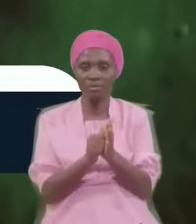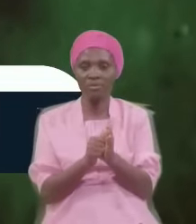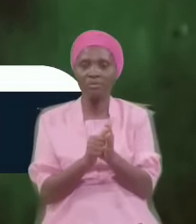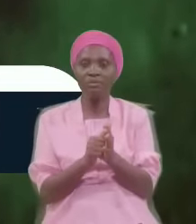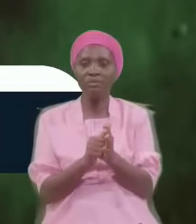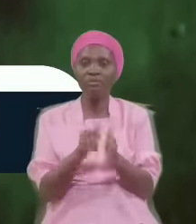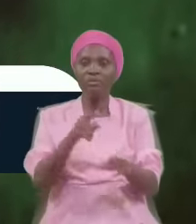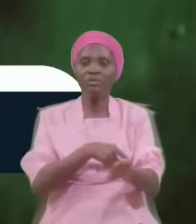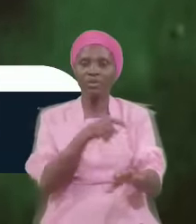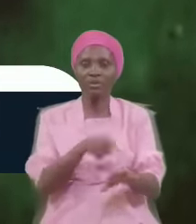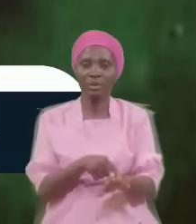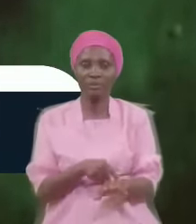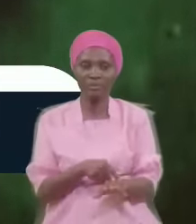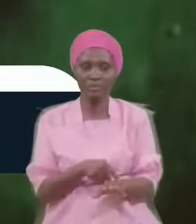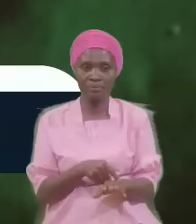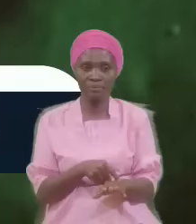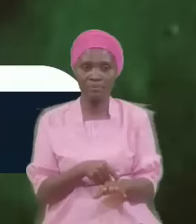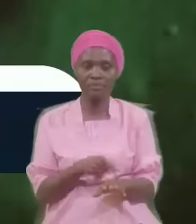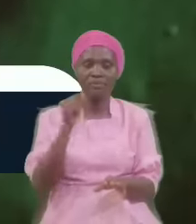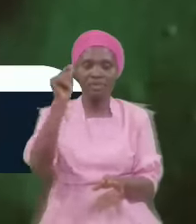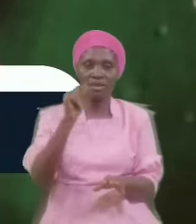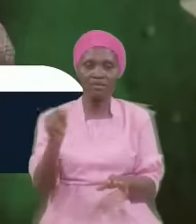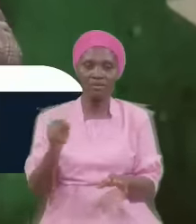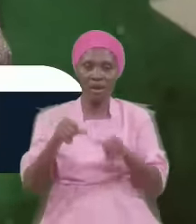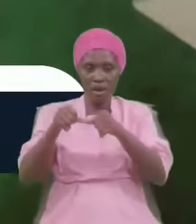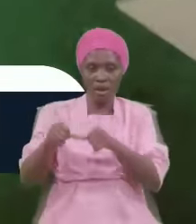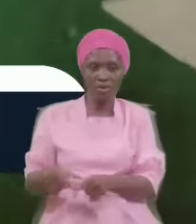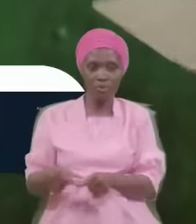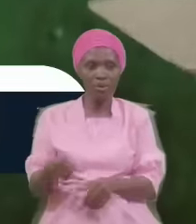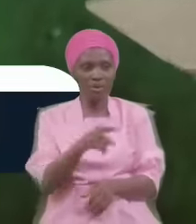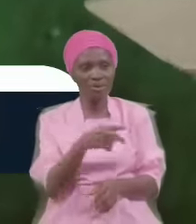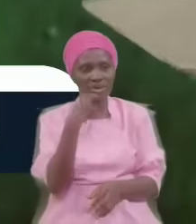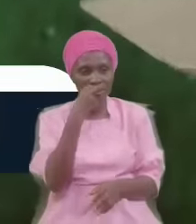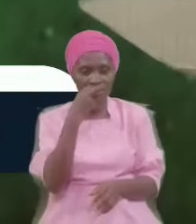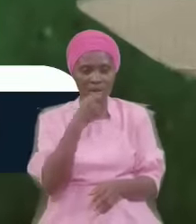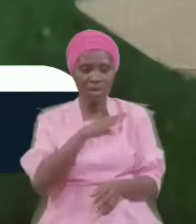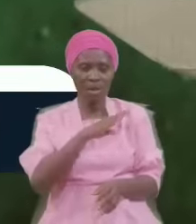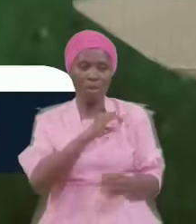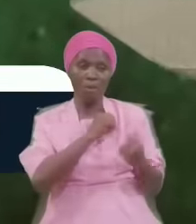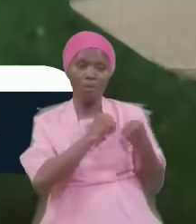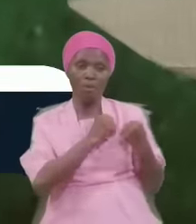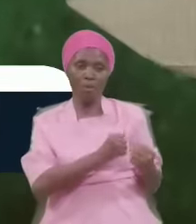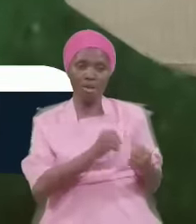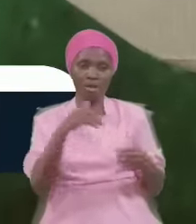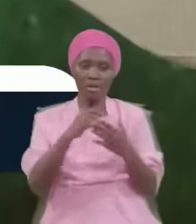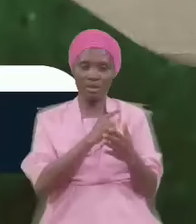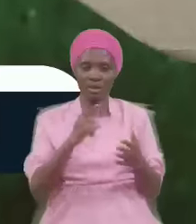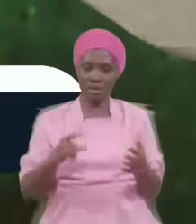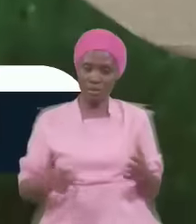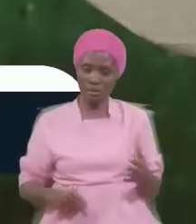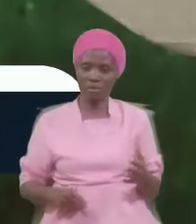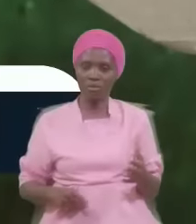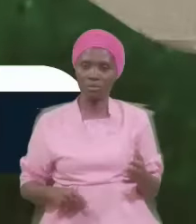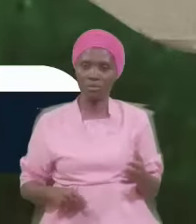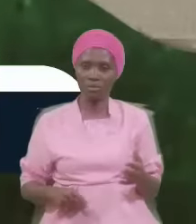abode they speaking boldly in the Lord. Now, when